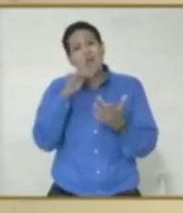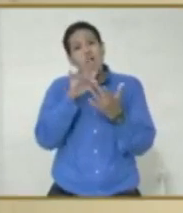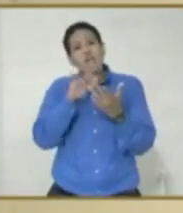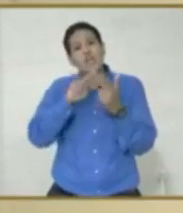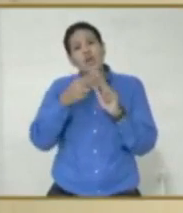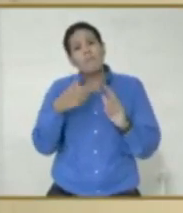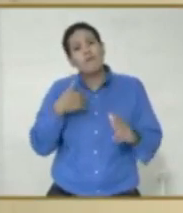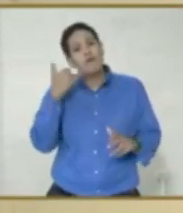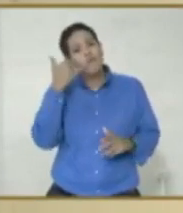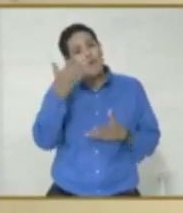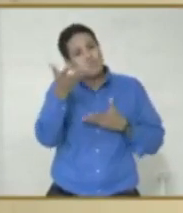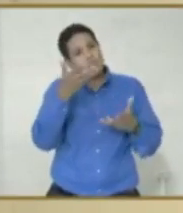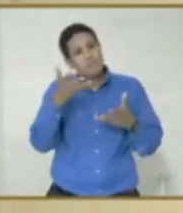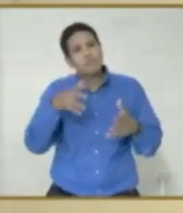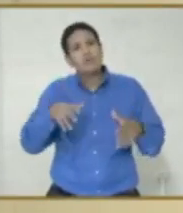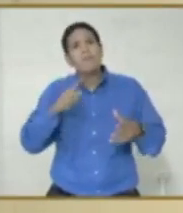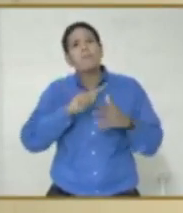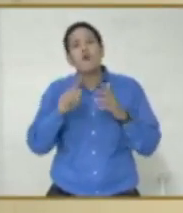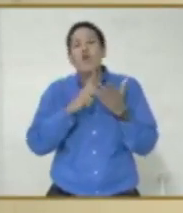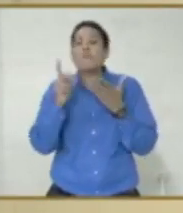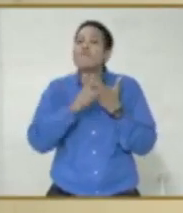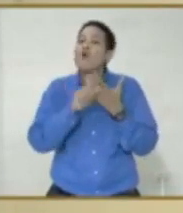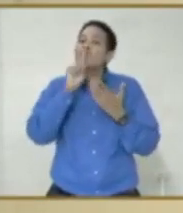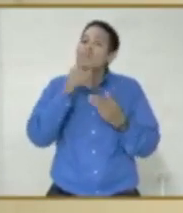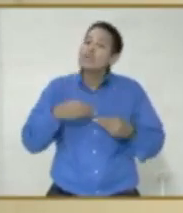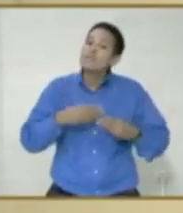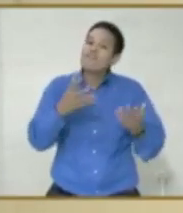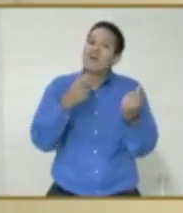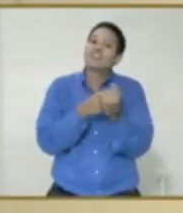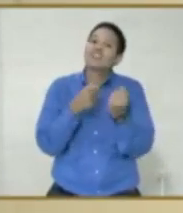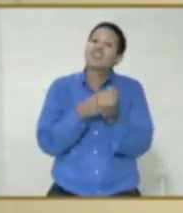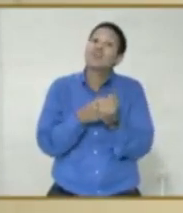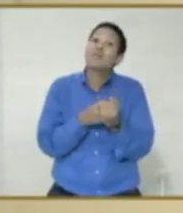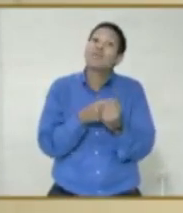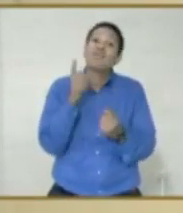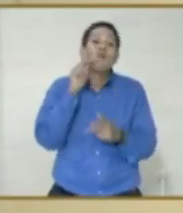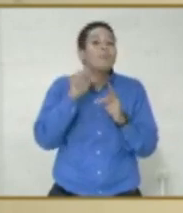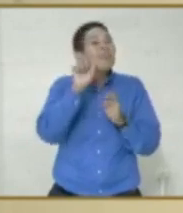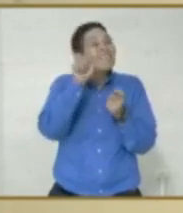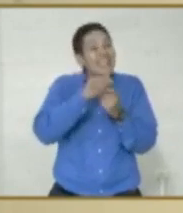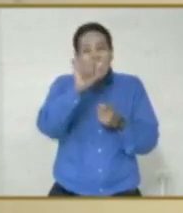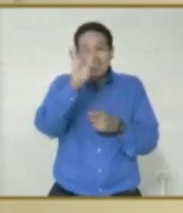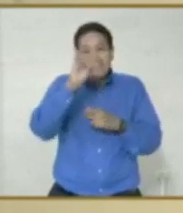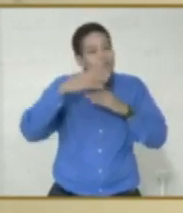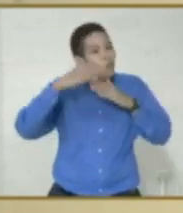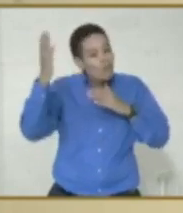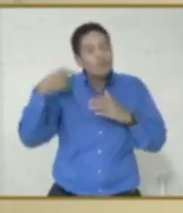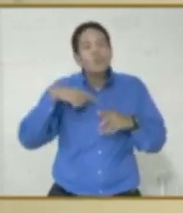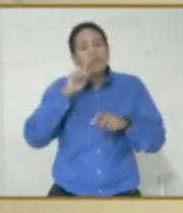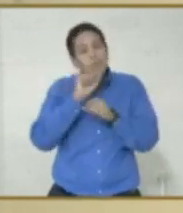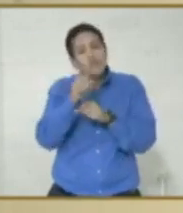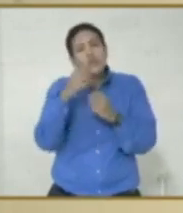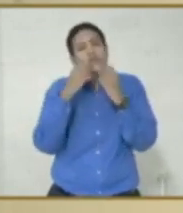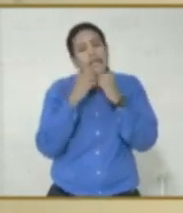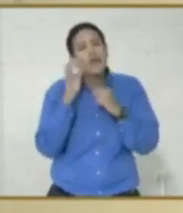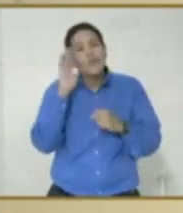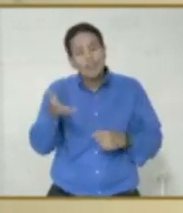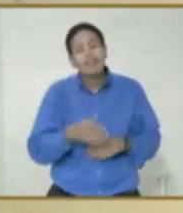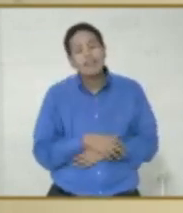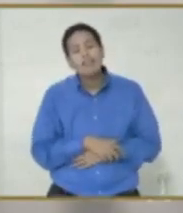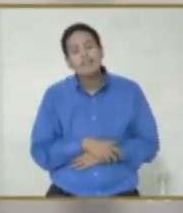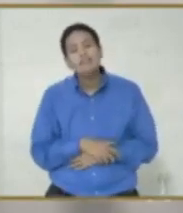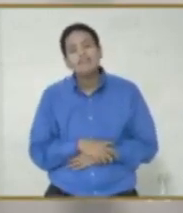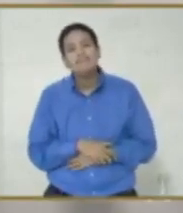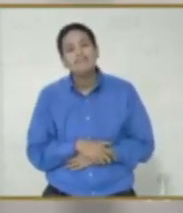there. But certainly the program is designed to provide assistance to persons exactly like you, so we'll ensure that you're taken care of. Thank